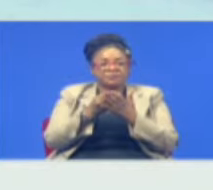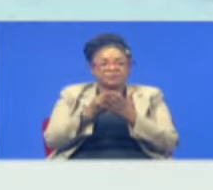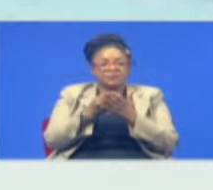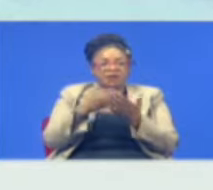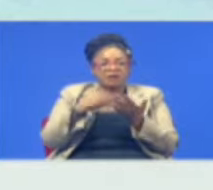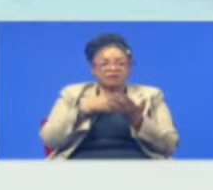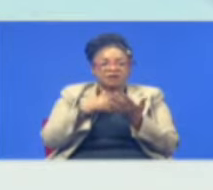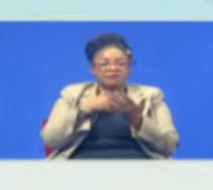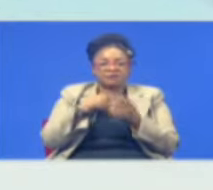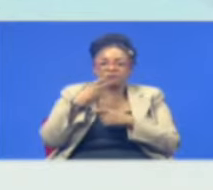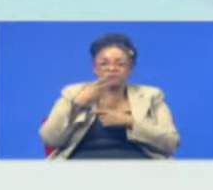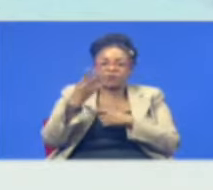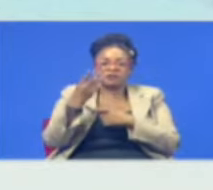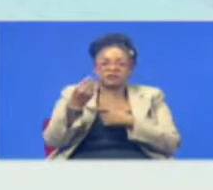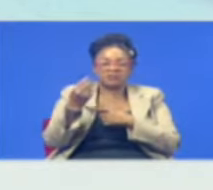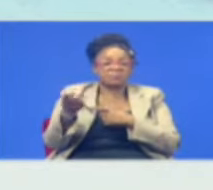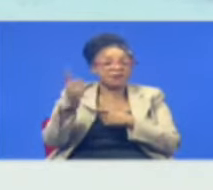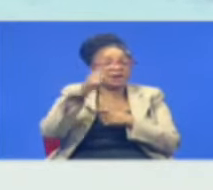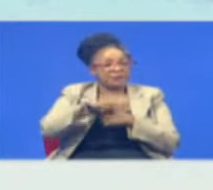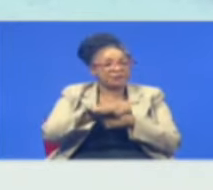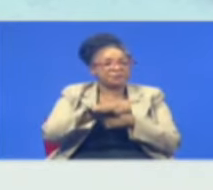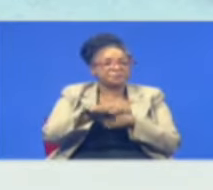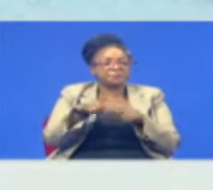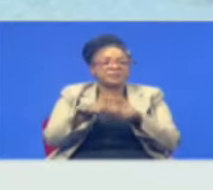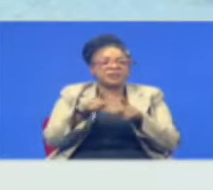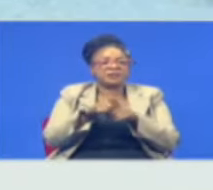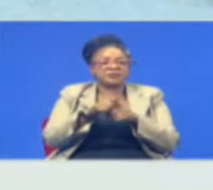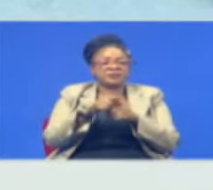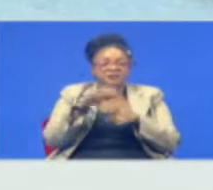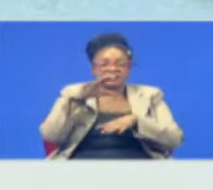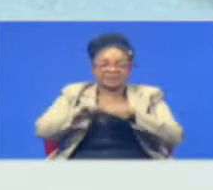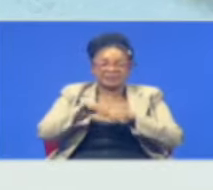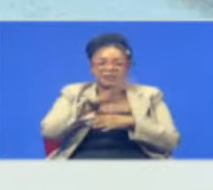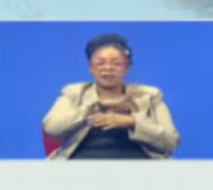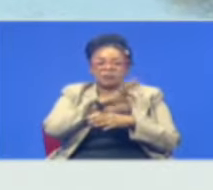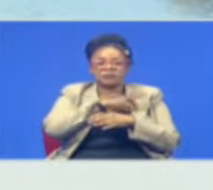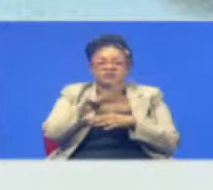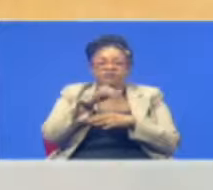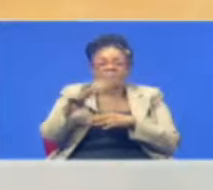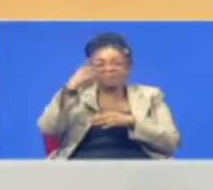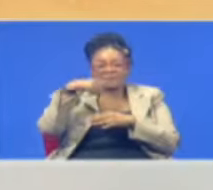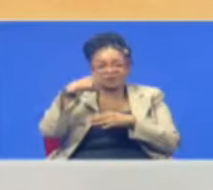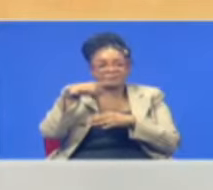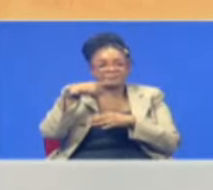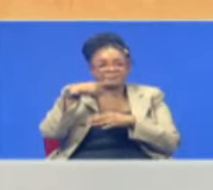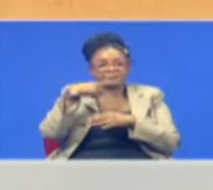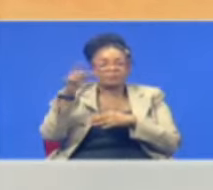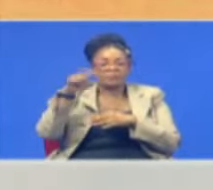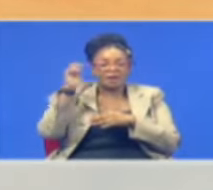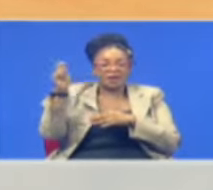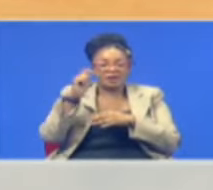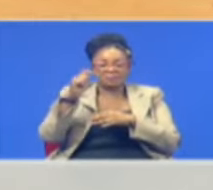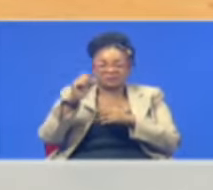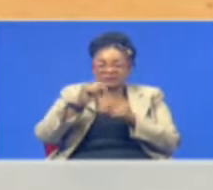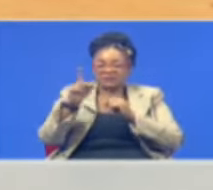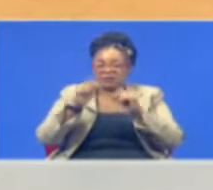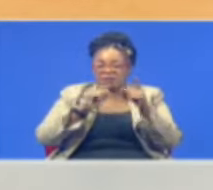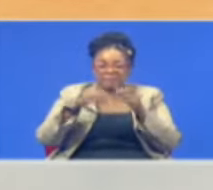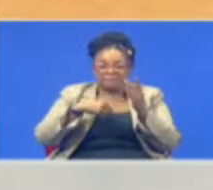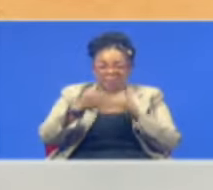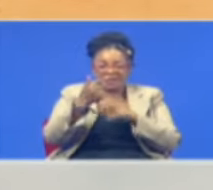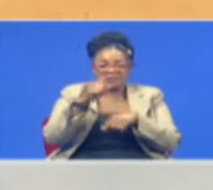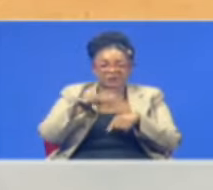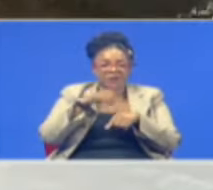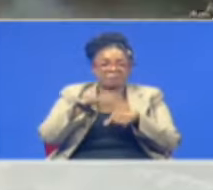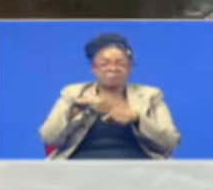guaranteed 400 shillings a day while receiving her monthly allowances from Thika Queens. Harambee Starlets only pay her when she is